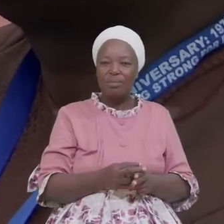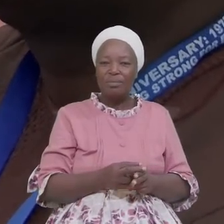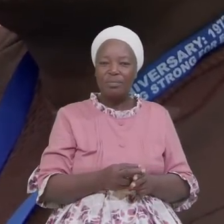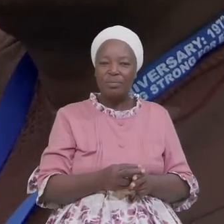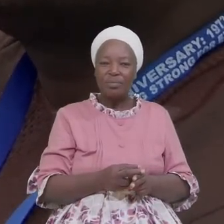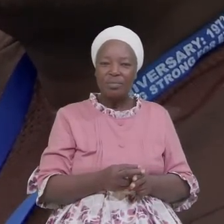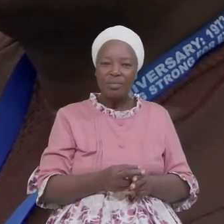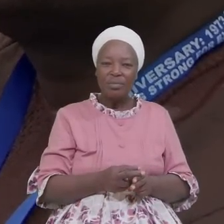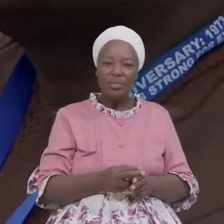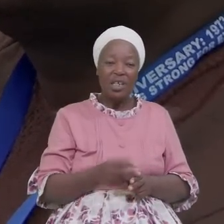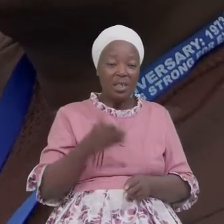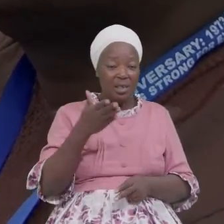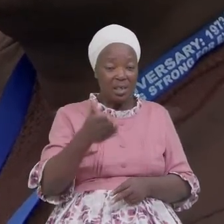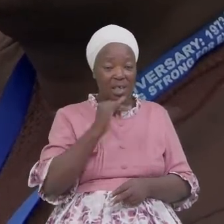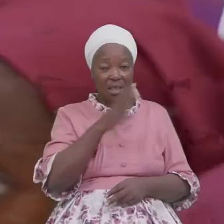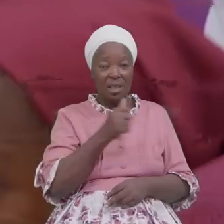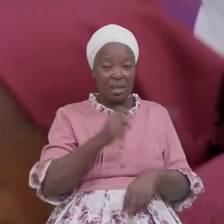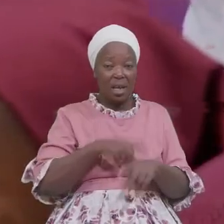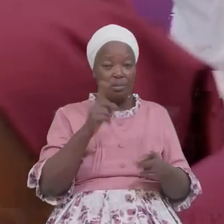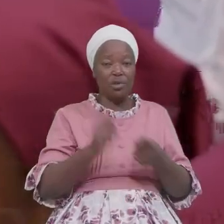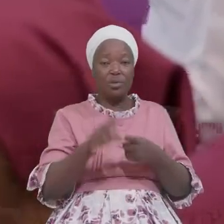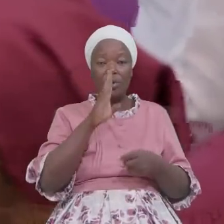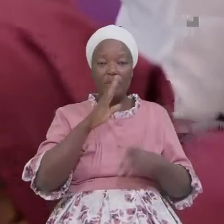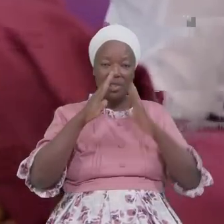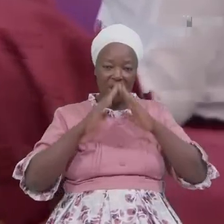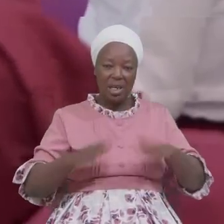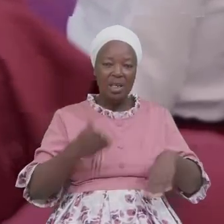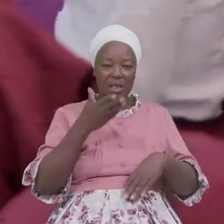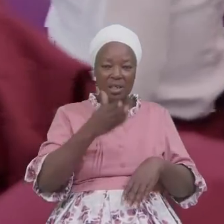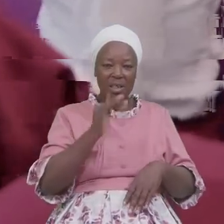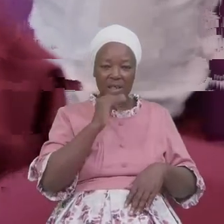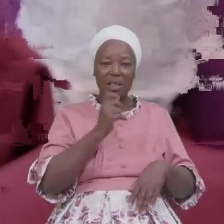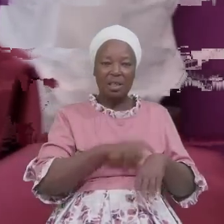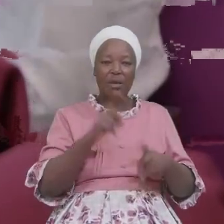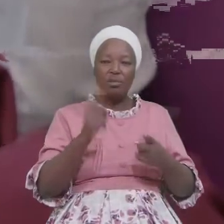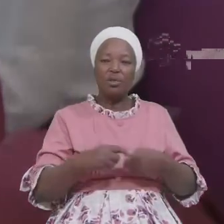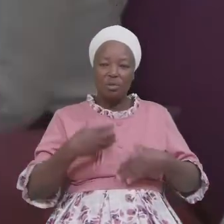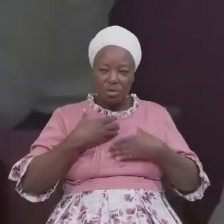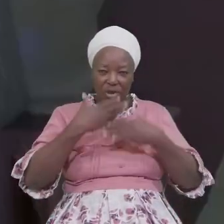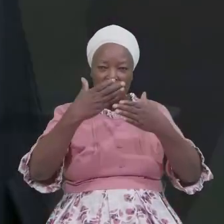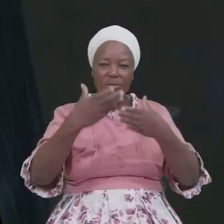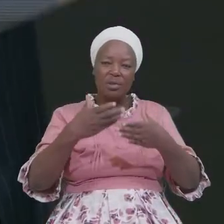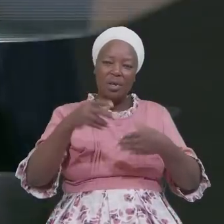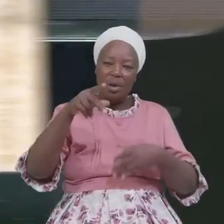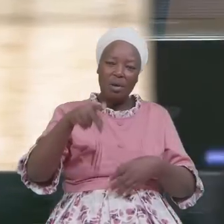There is a time to be silent. There's a time to shout. Paul,